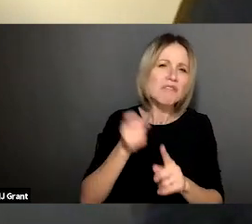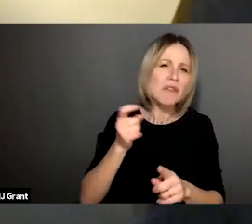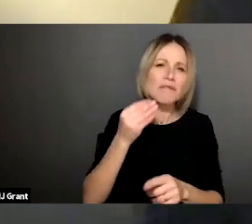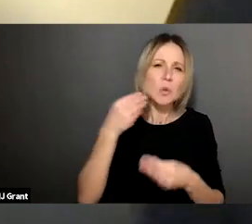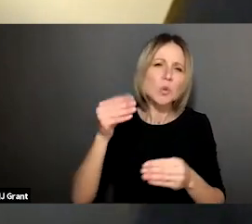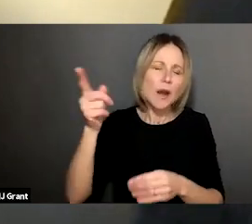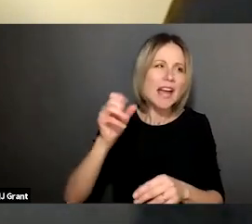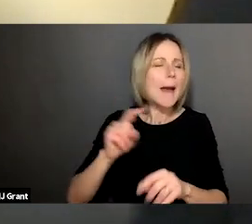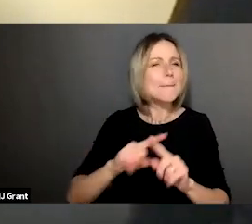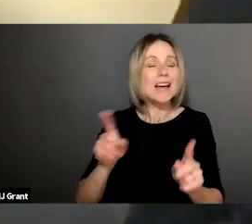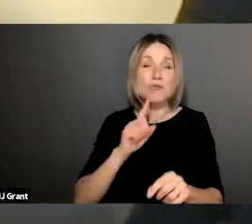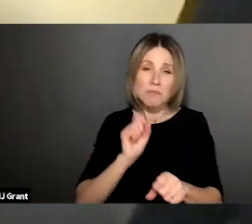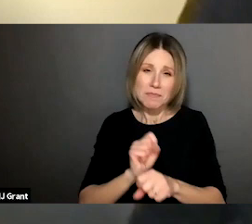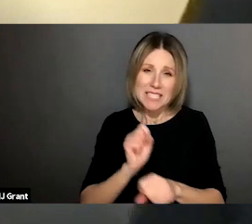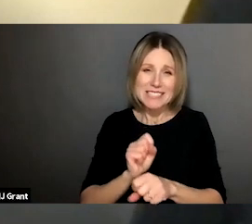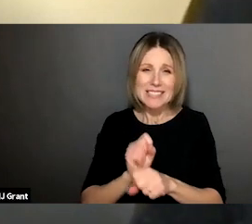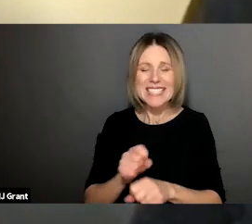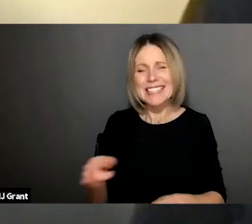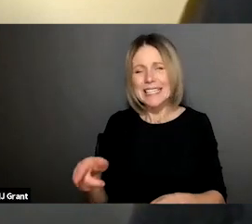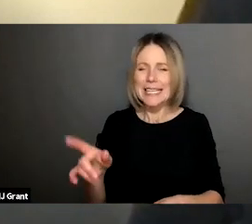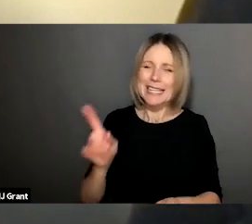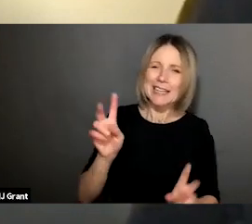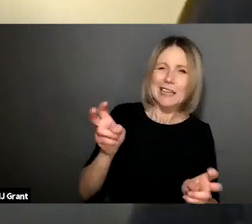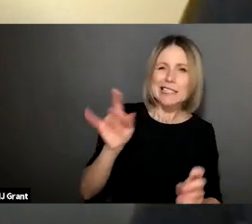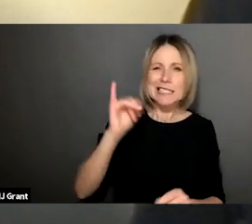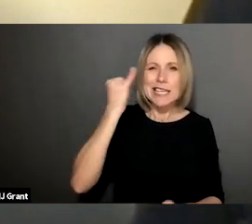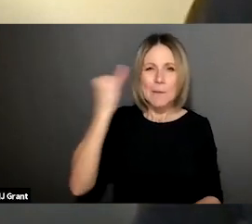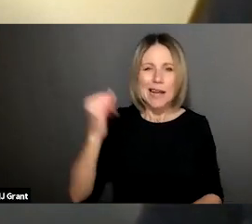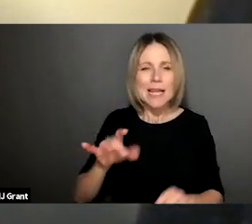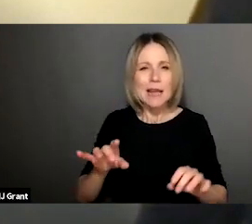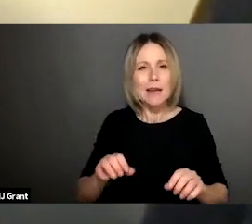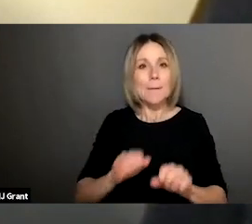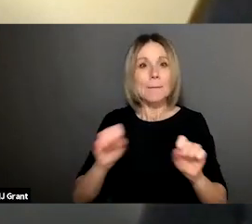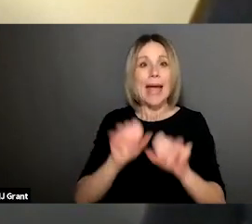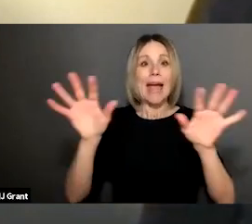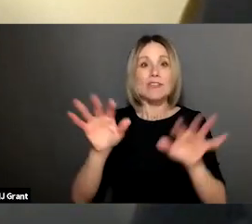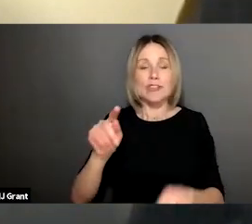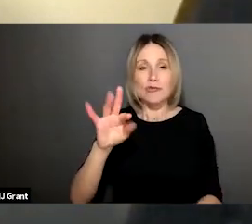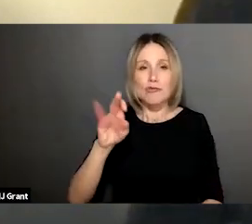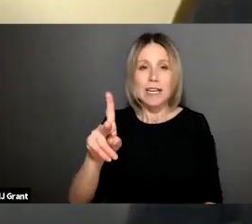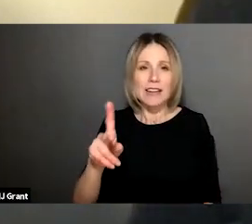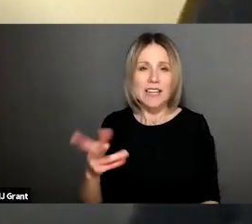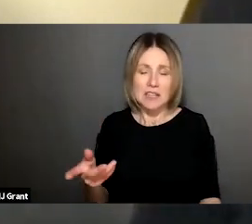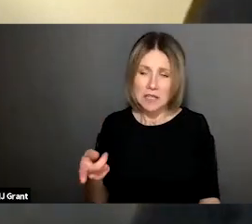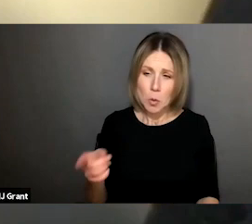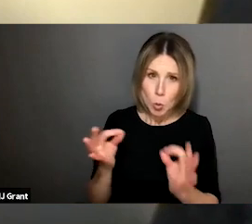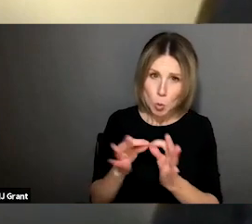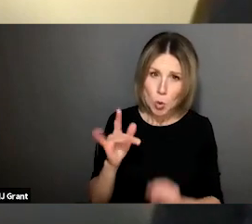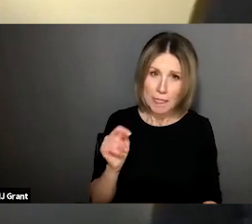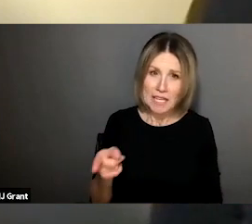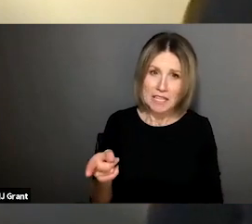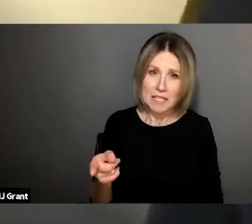Like, it's not going to be better than spending the extra dough to buy the